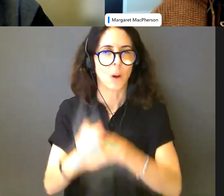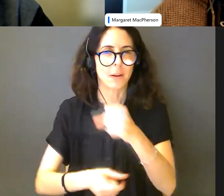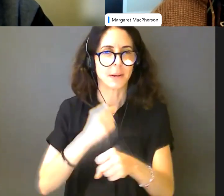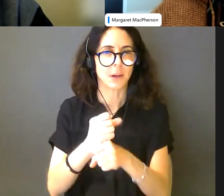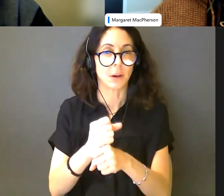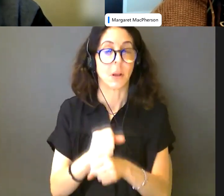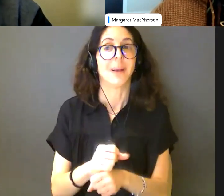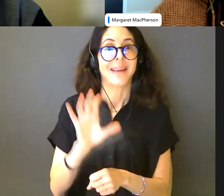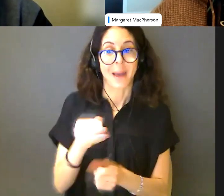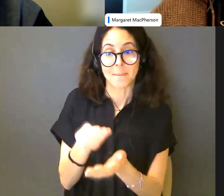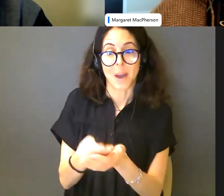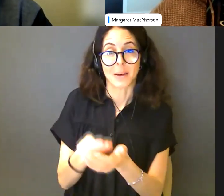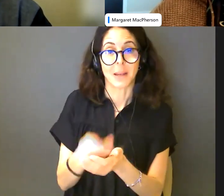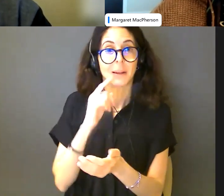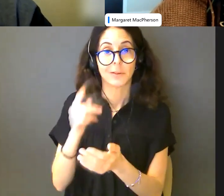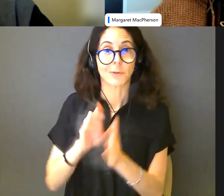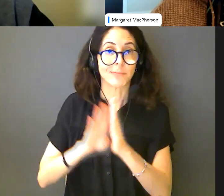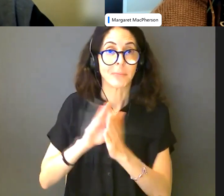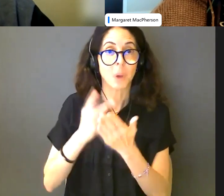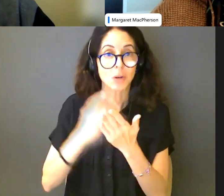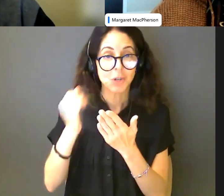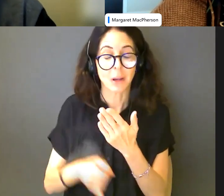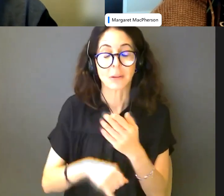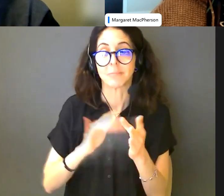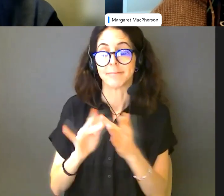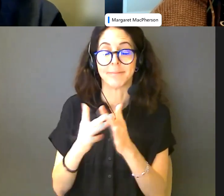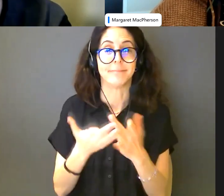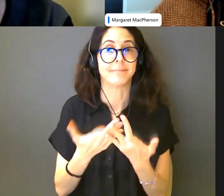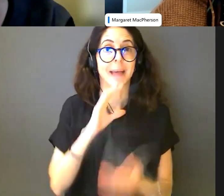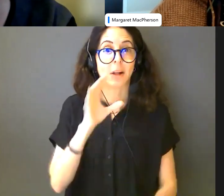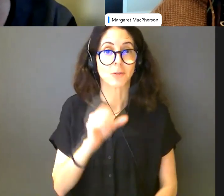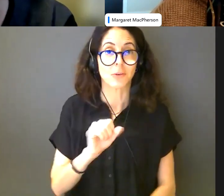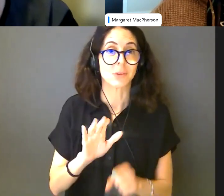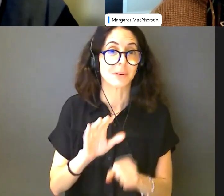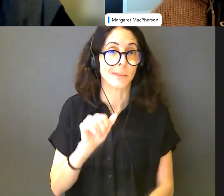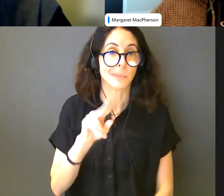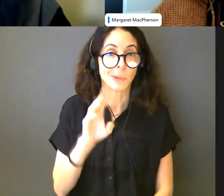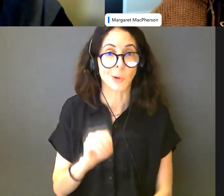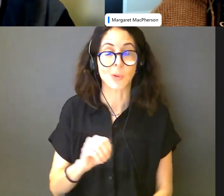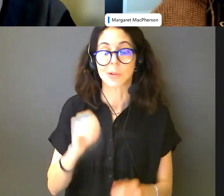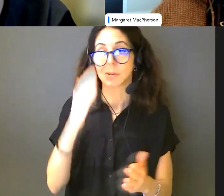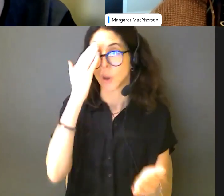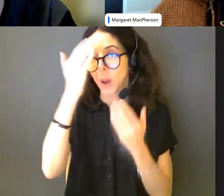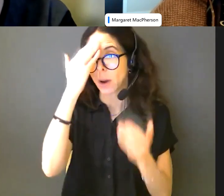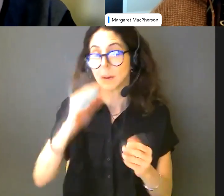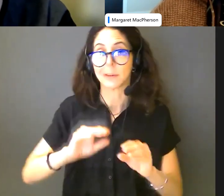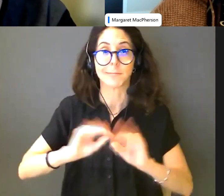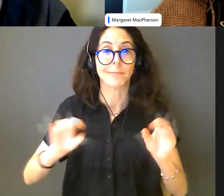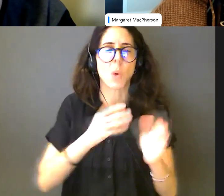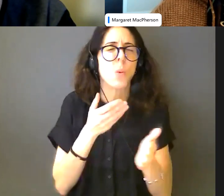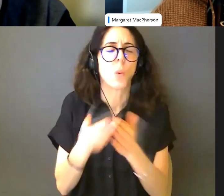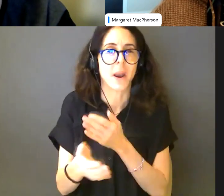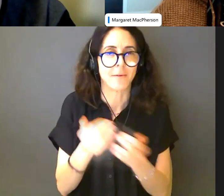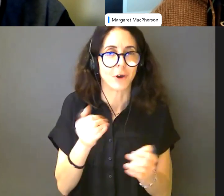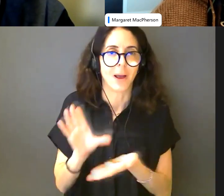do projects, to do activities, to do World Elder Abuse Awareness Day, to have a seniors tea, to do some research, whatever they want to do. And